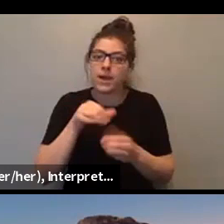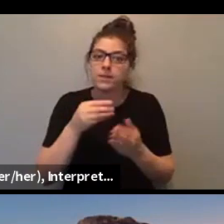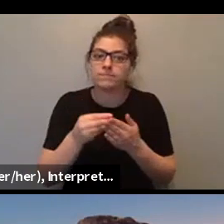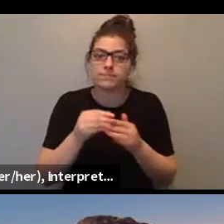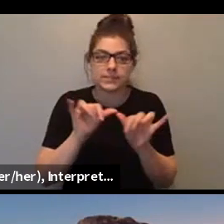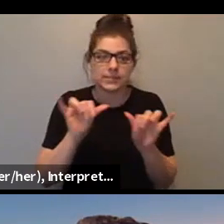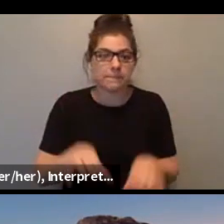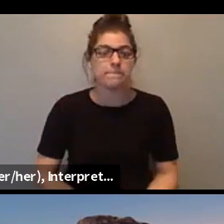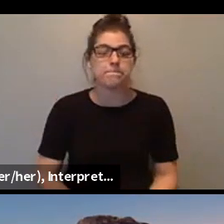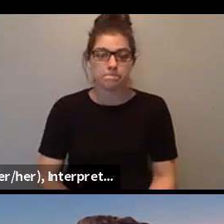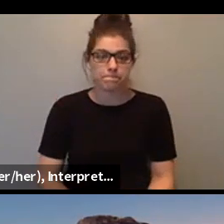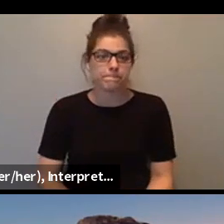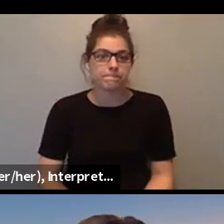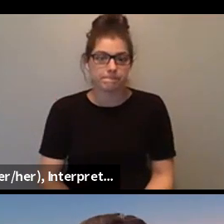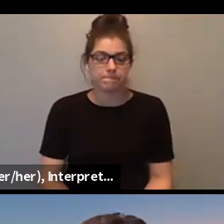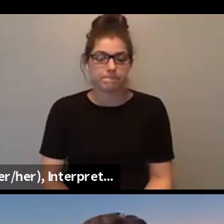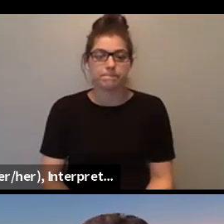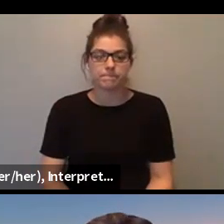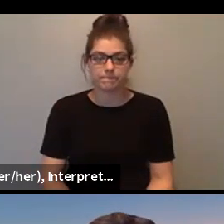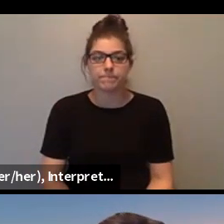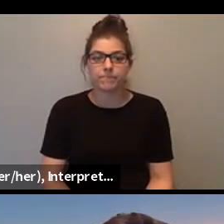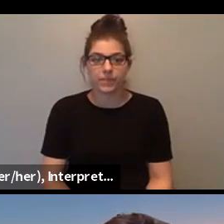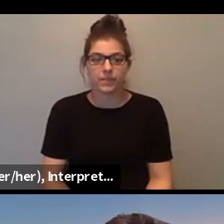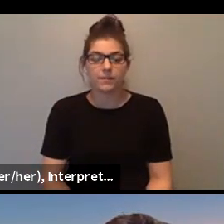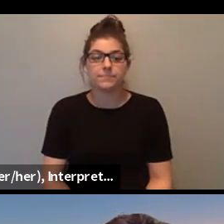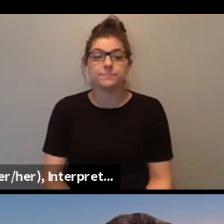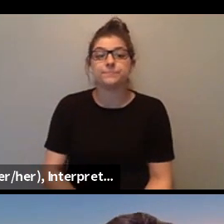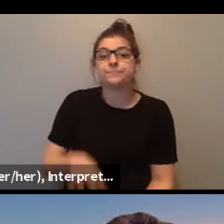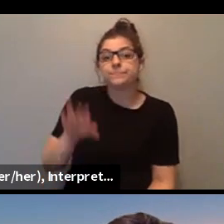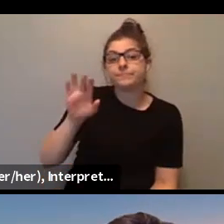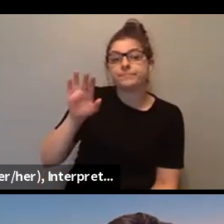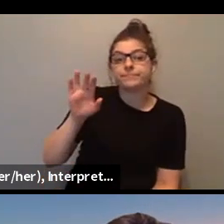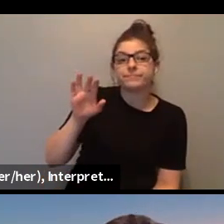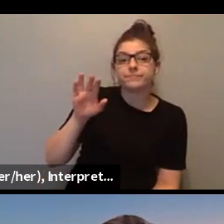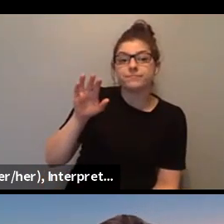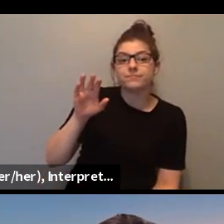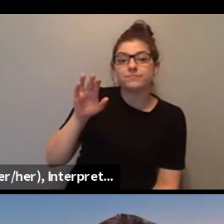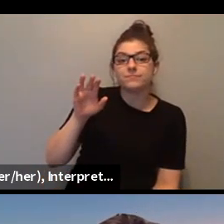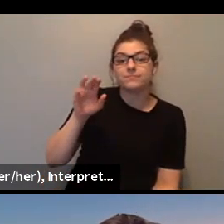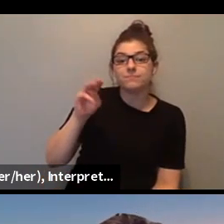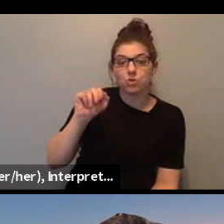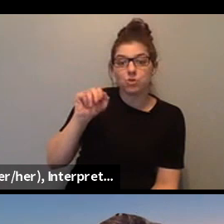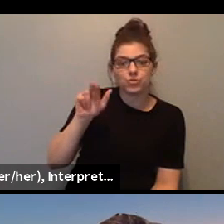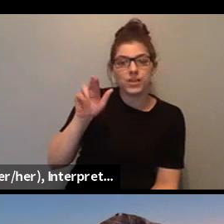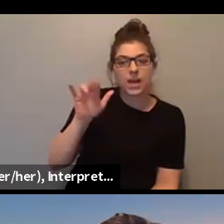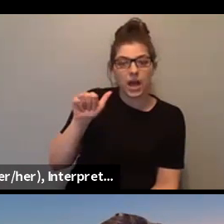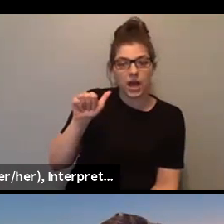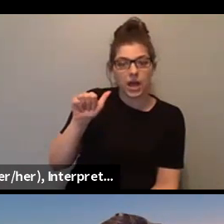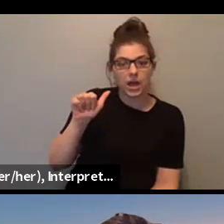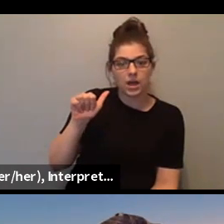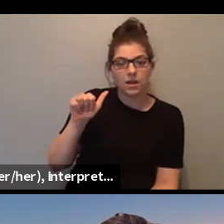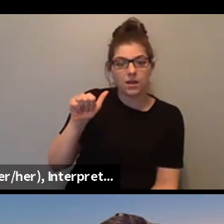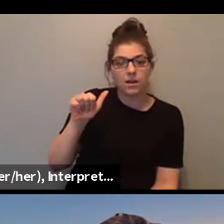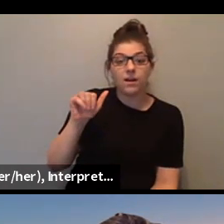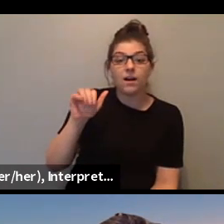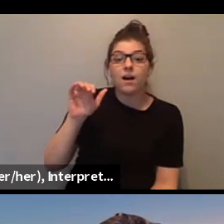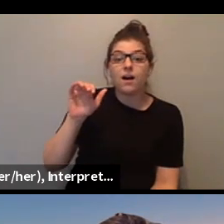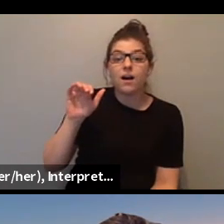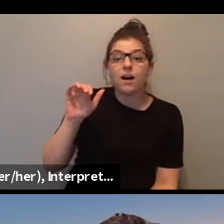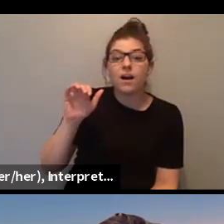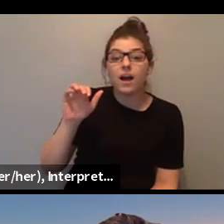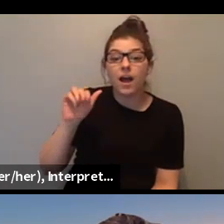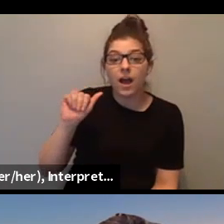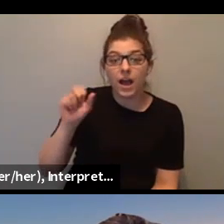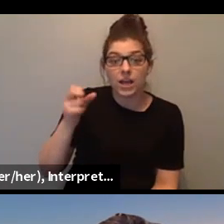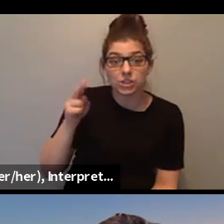Ashe, I want to say that we are in the spirit of continuation. Thank you,